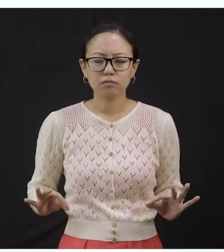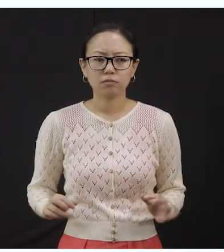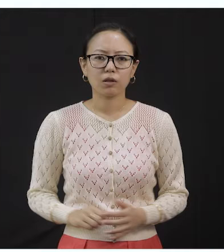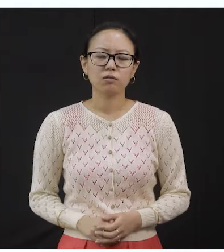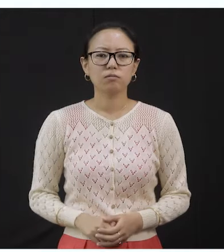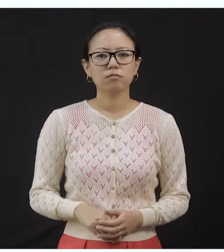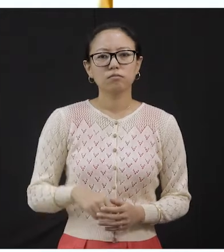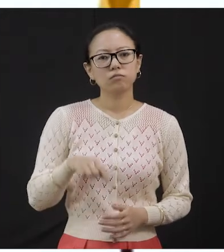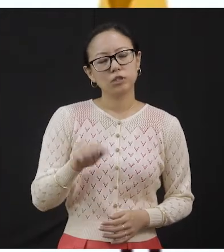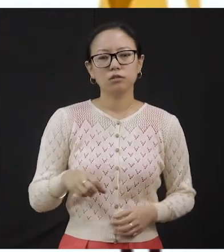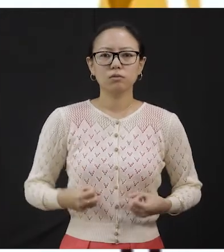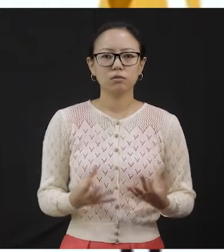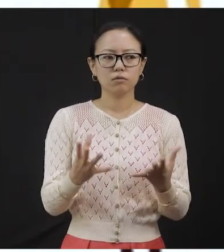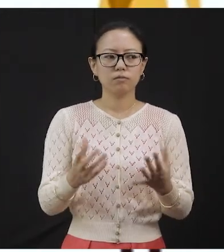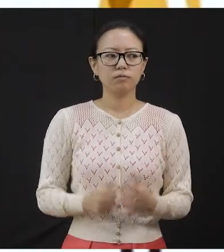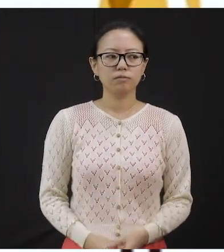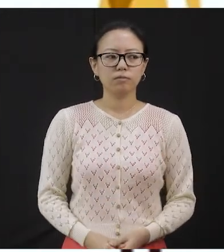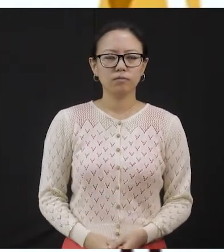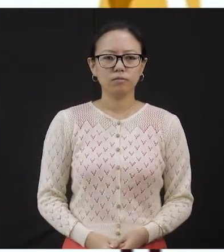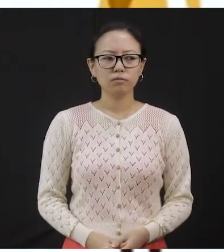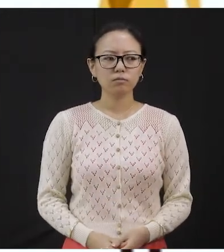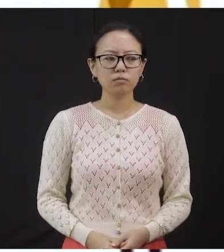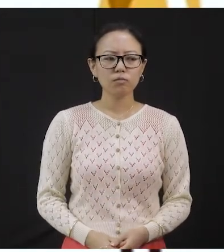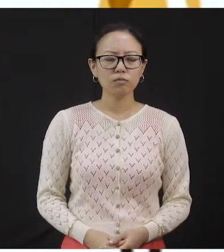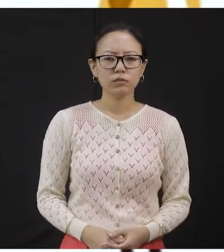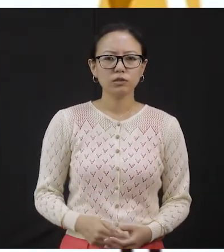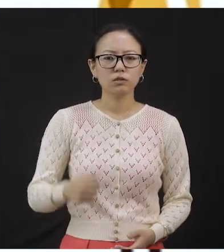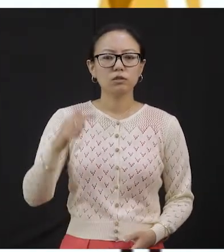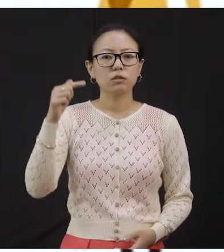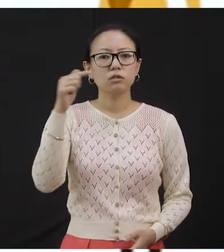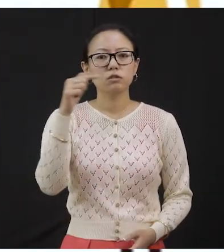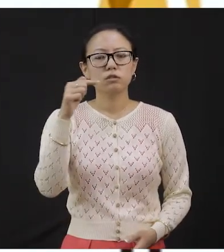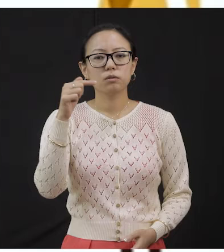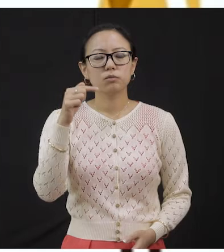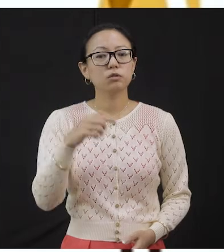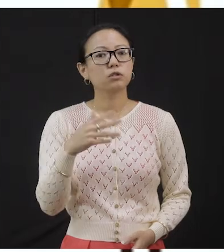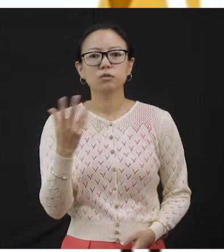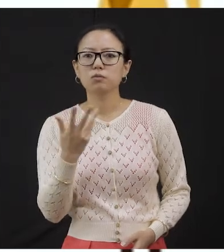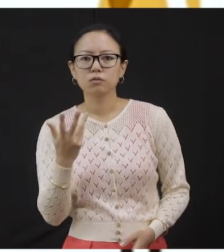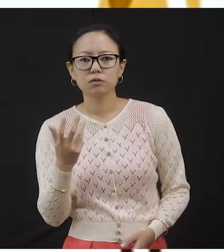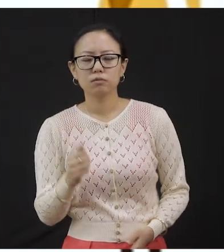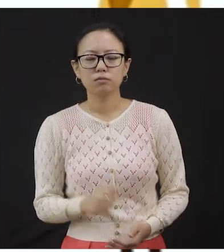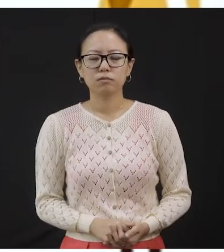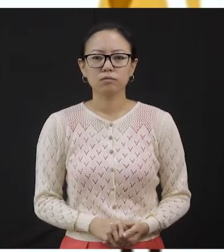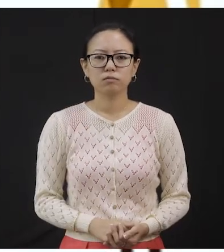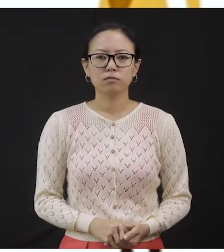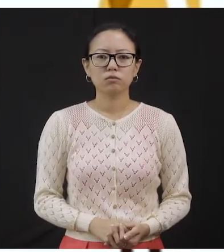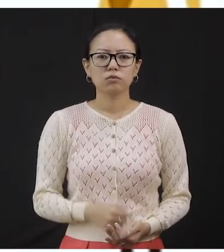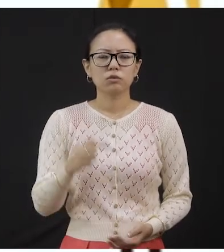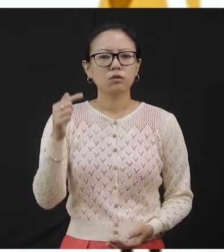start. Okay. Then subtraction is, then what is subtraction?